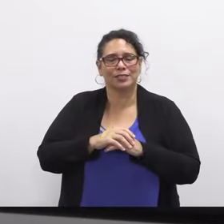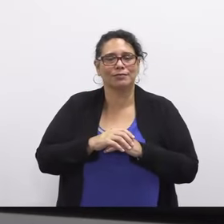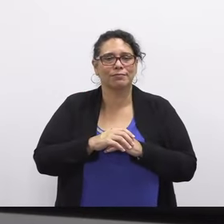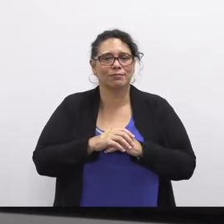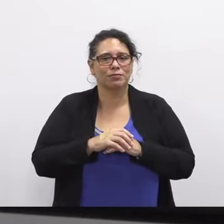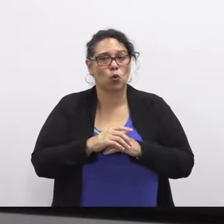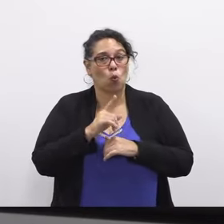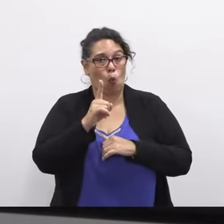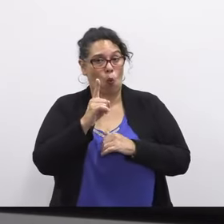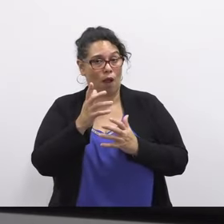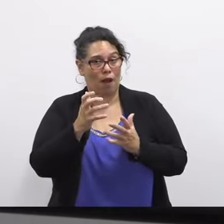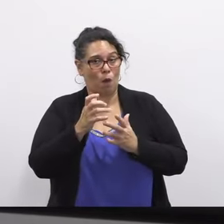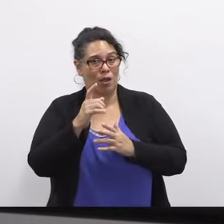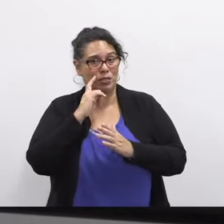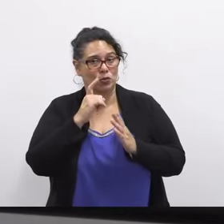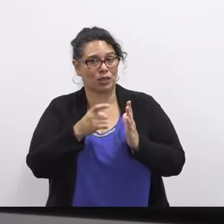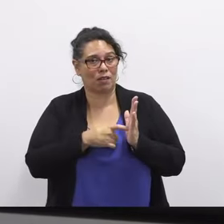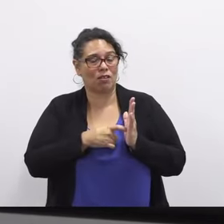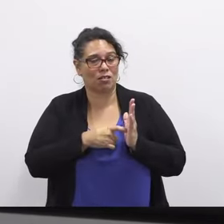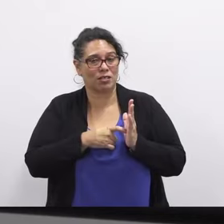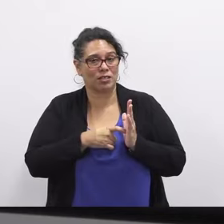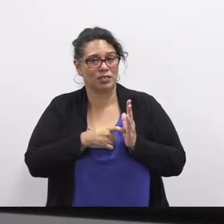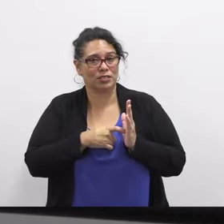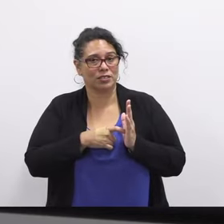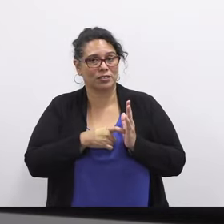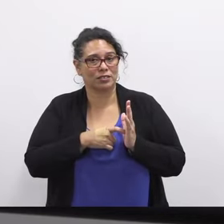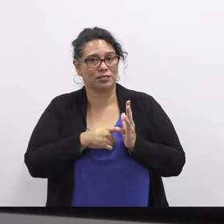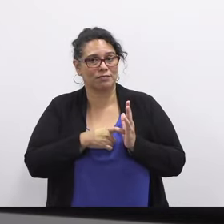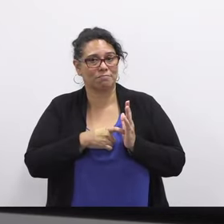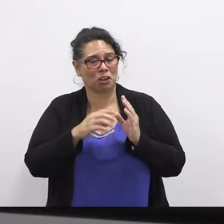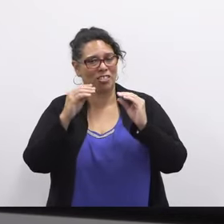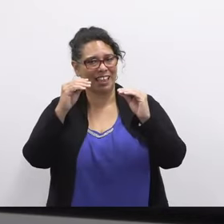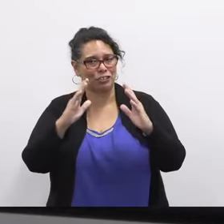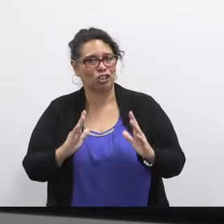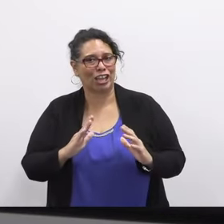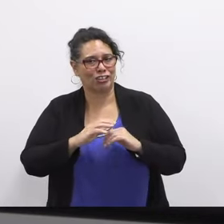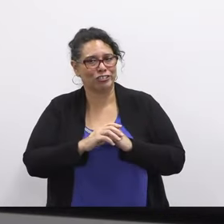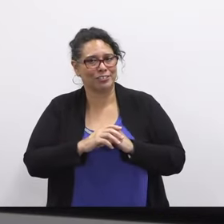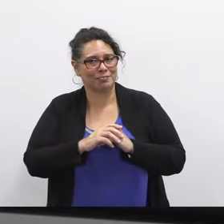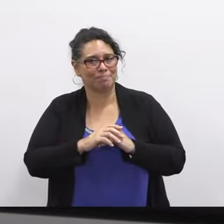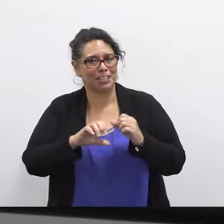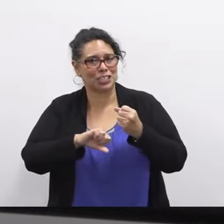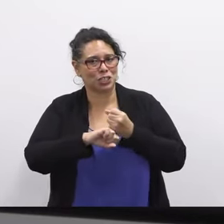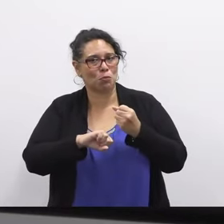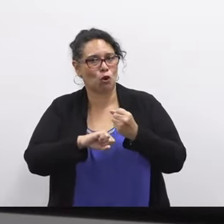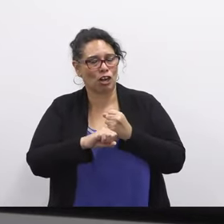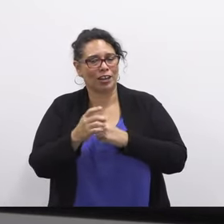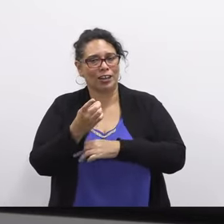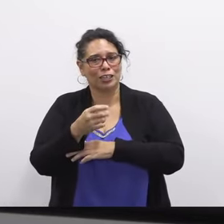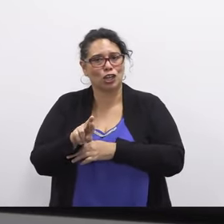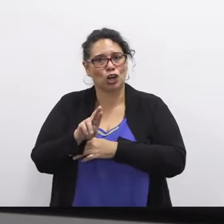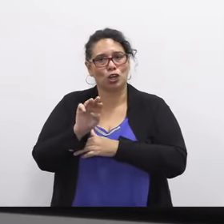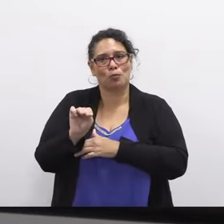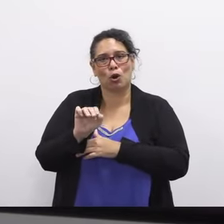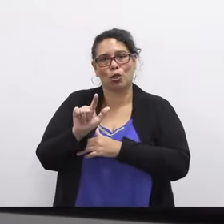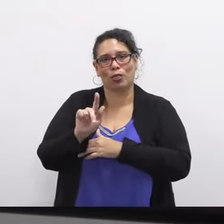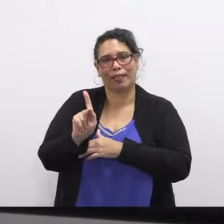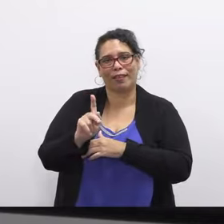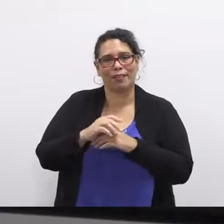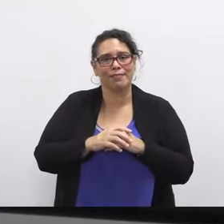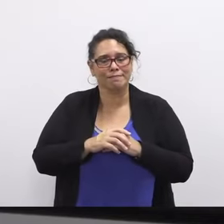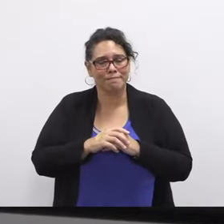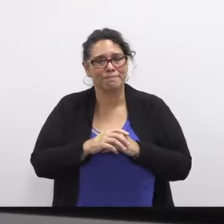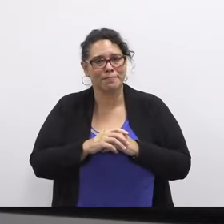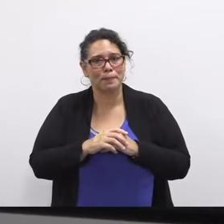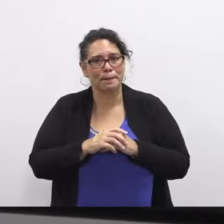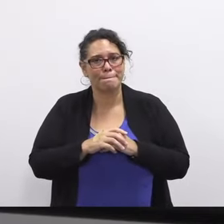acknowledge is those educators that supported Dr. Martin Luther King and